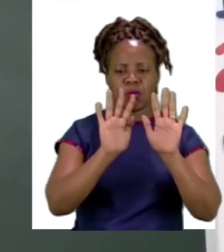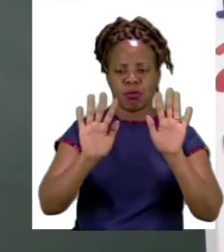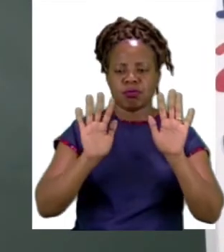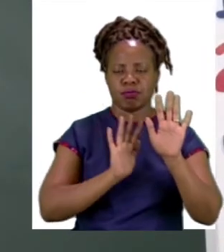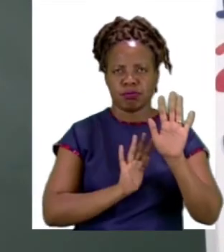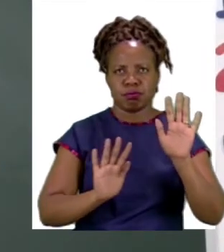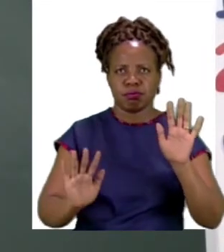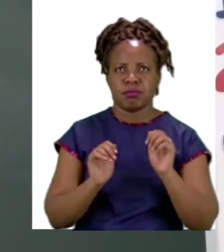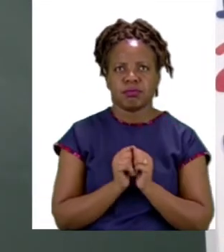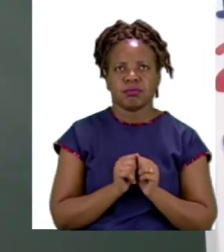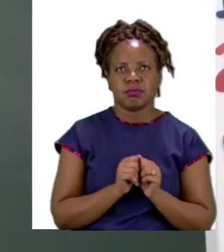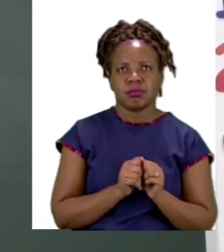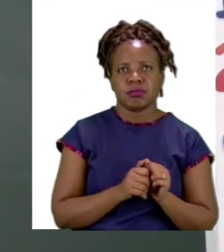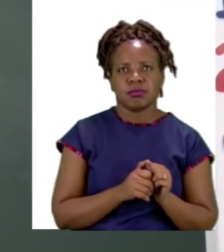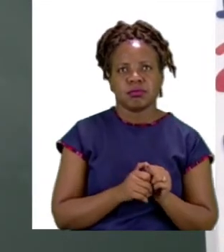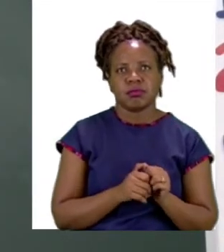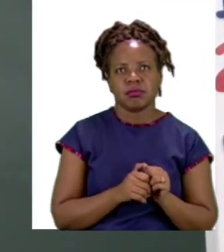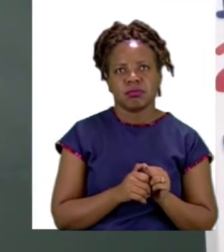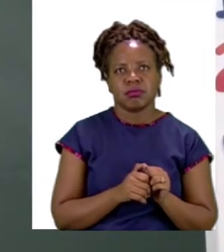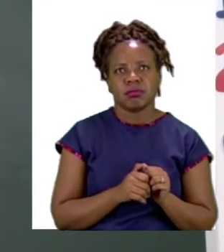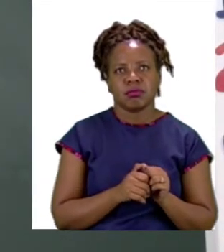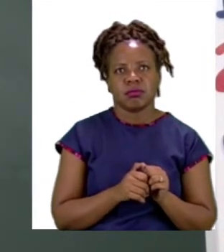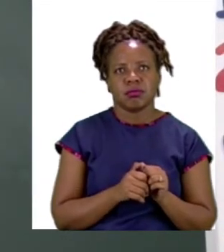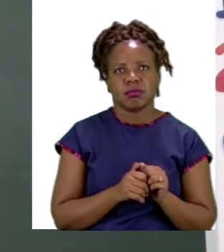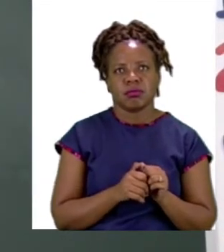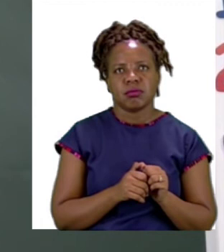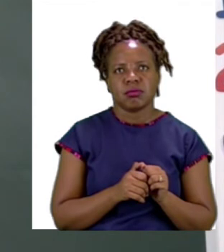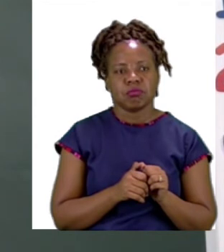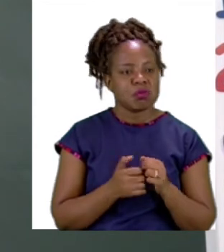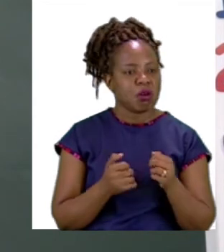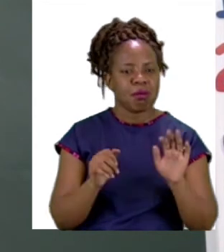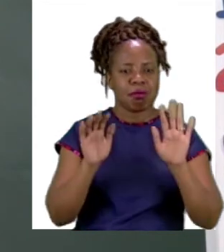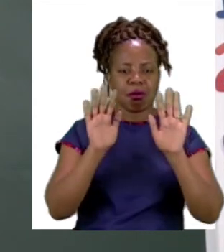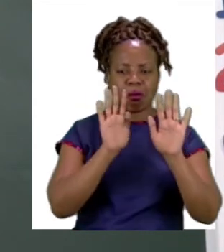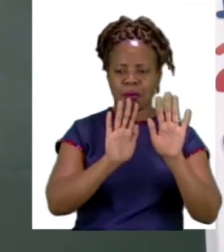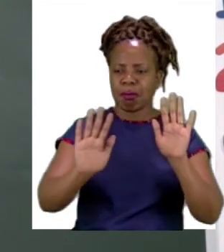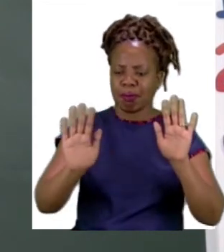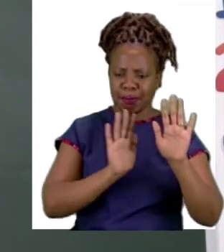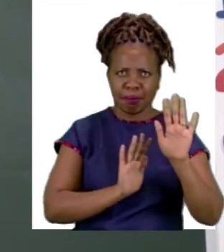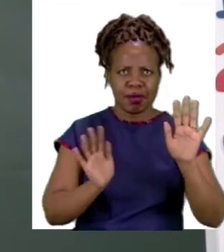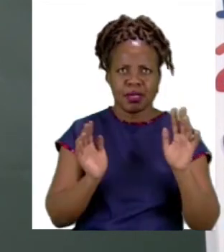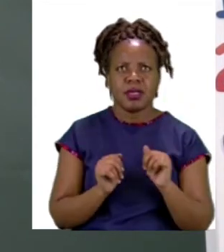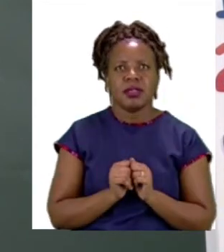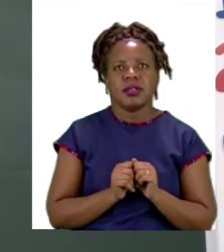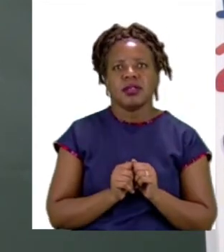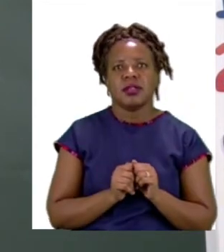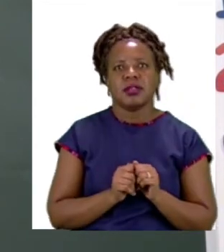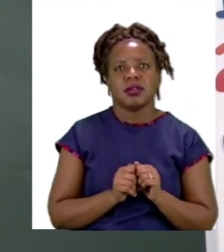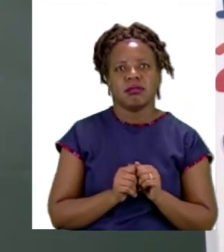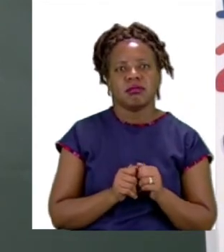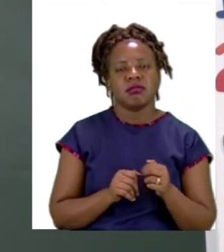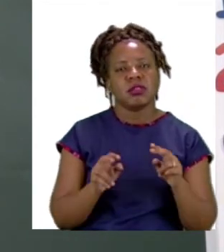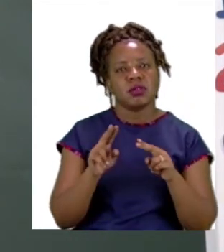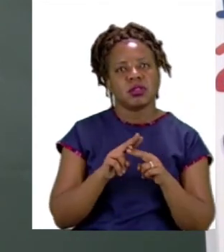try and find out what 8 times 5 is. But we don't have enough fingers. So instead of just using our fingers, we're also